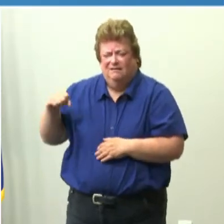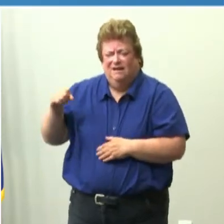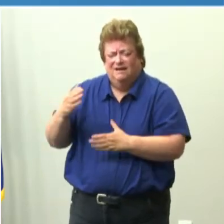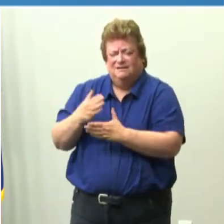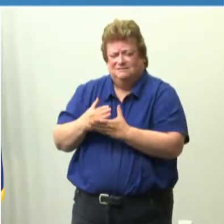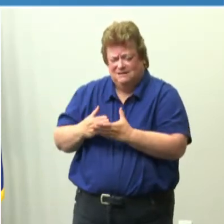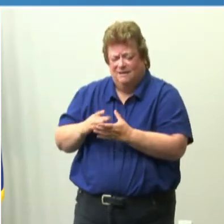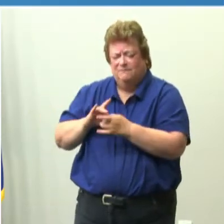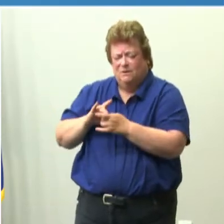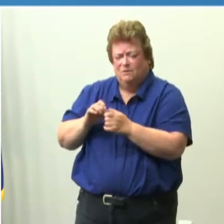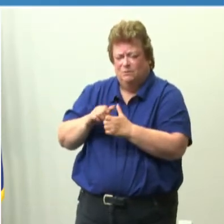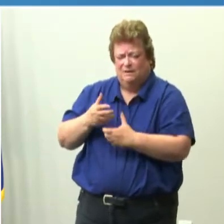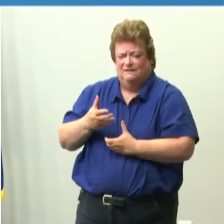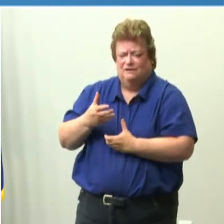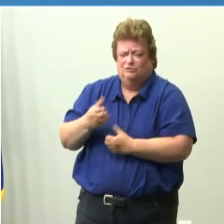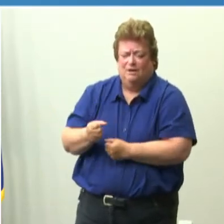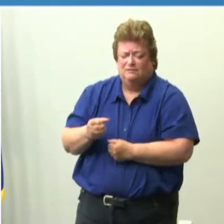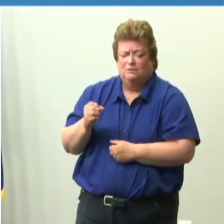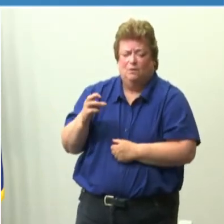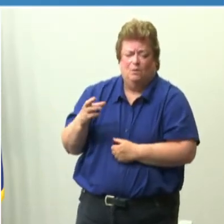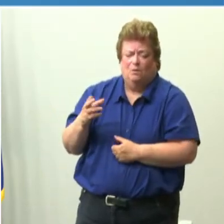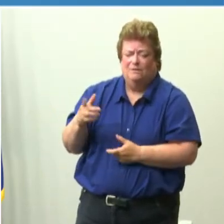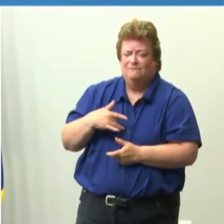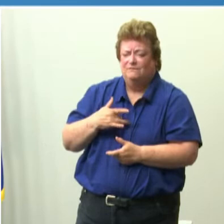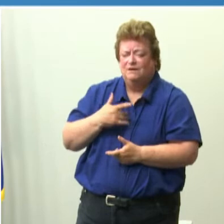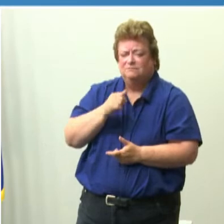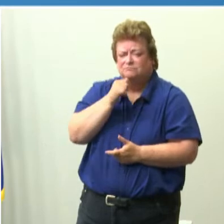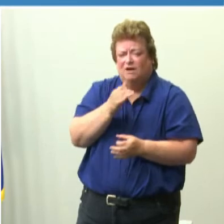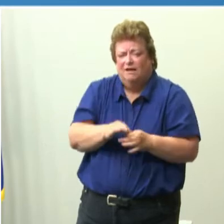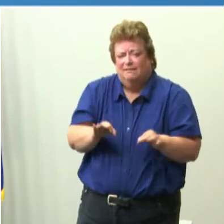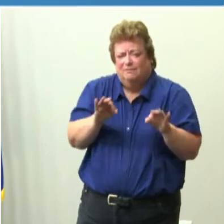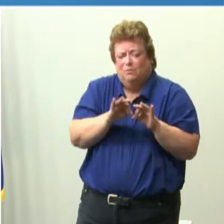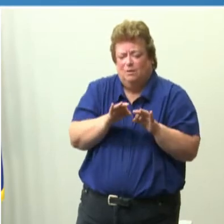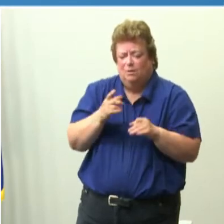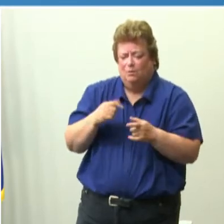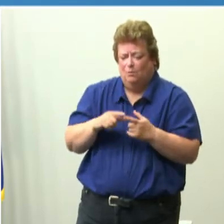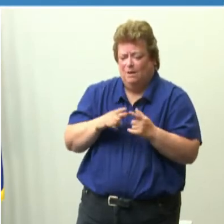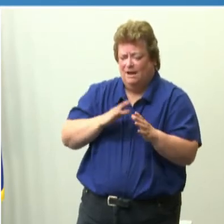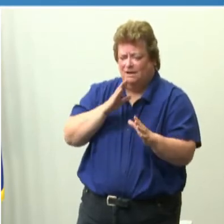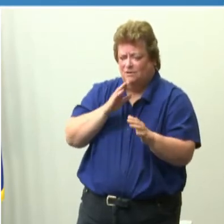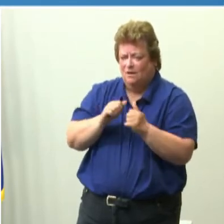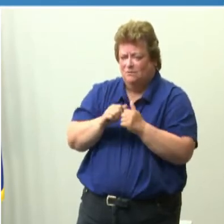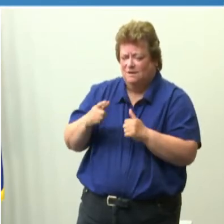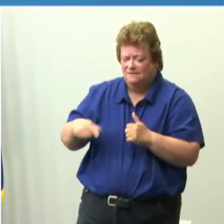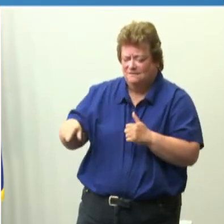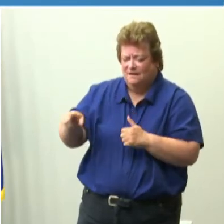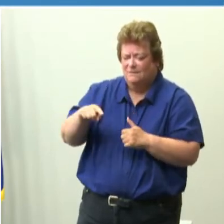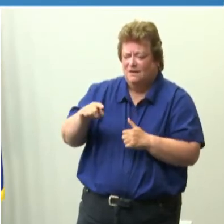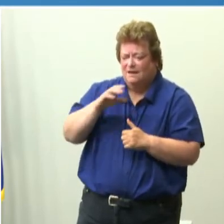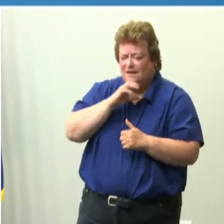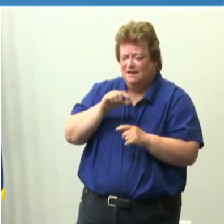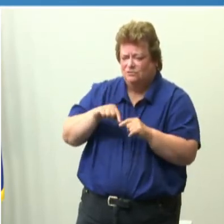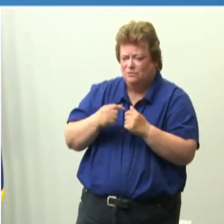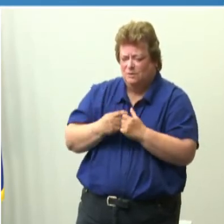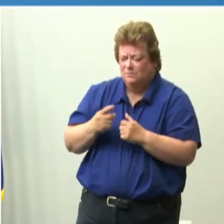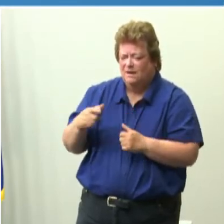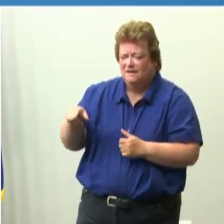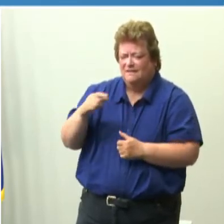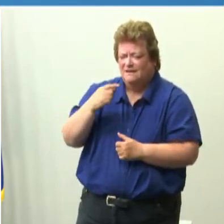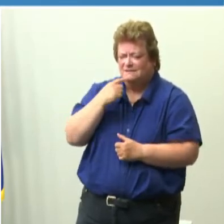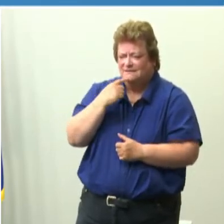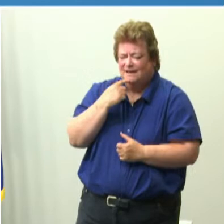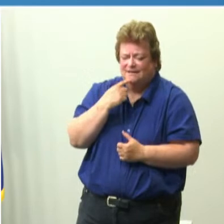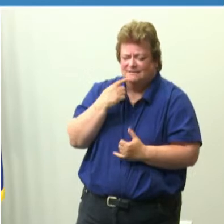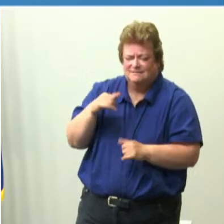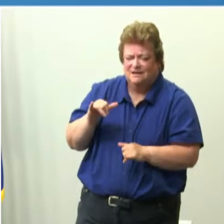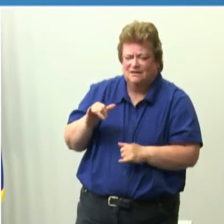it's really not as important to them. When I've talked to some people in that age group and other people have shared with me, a lot of it still is